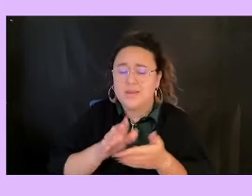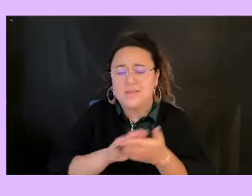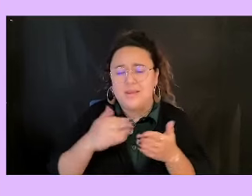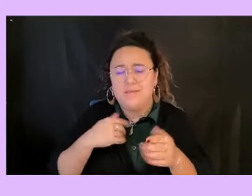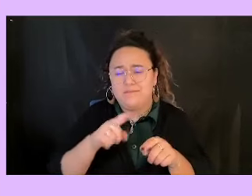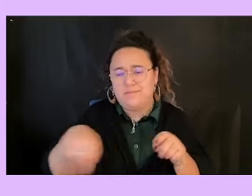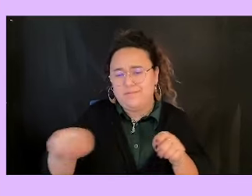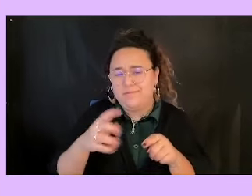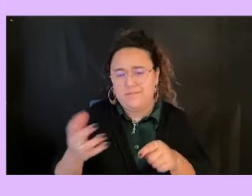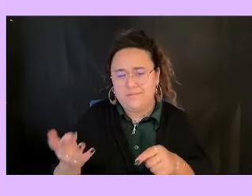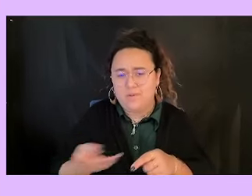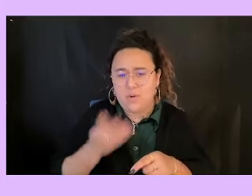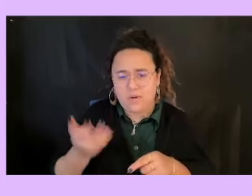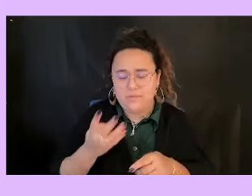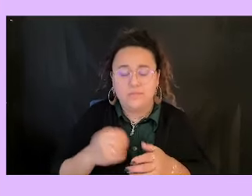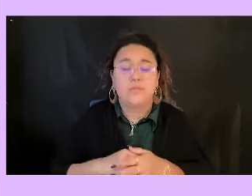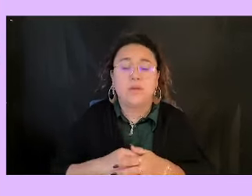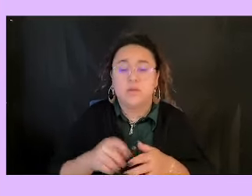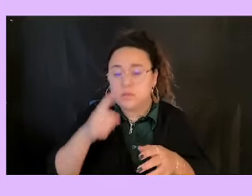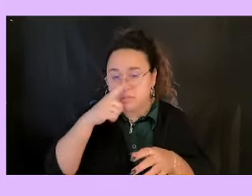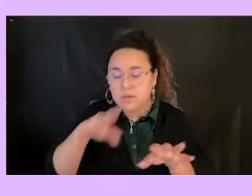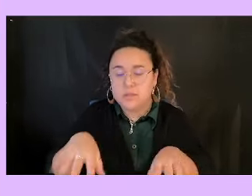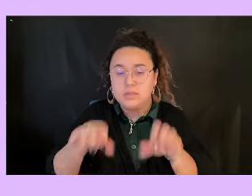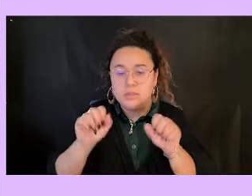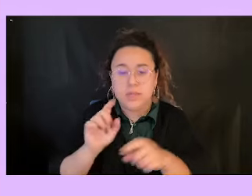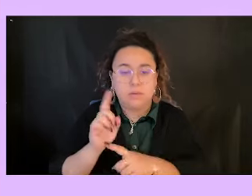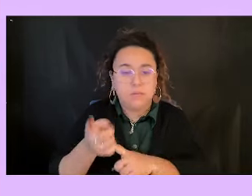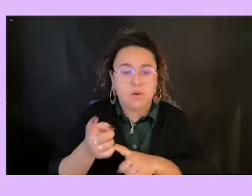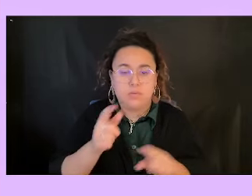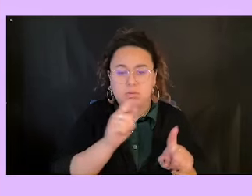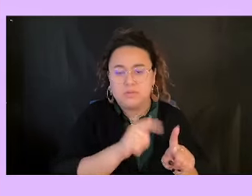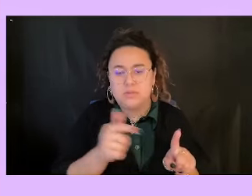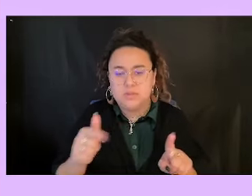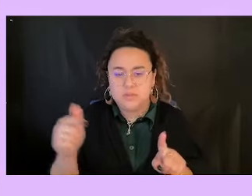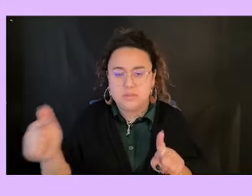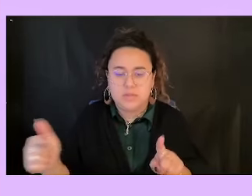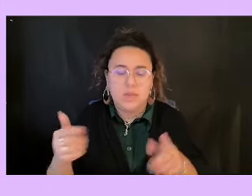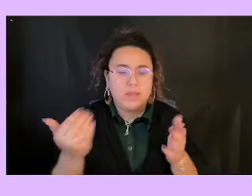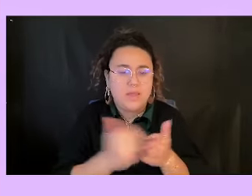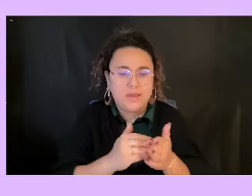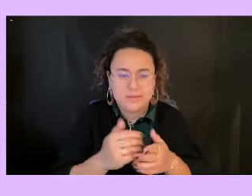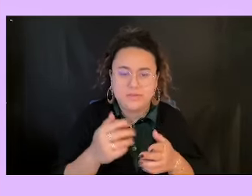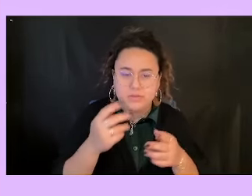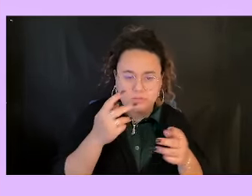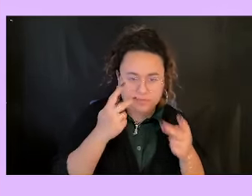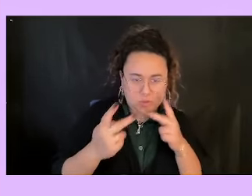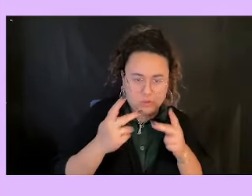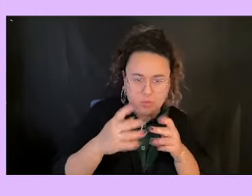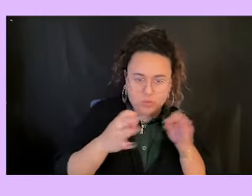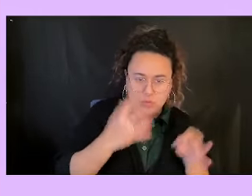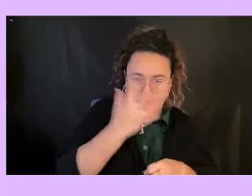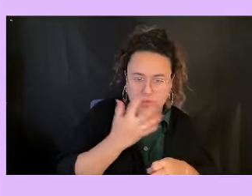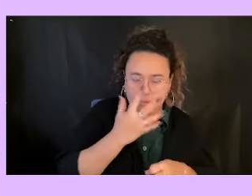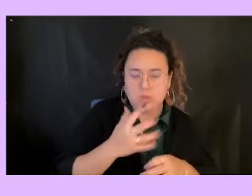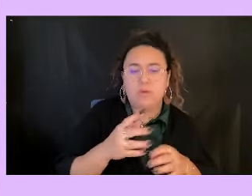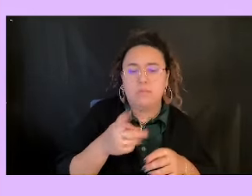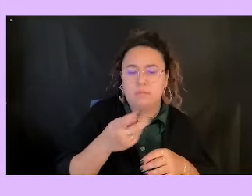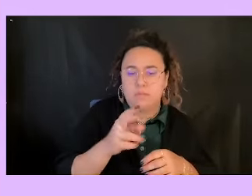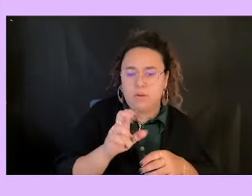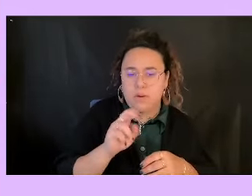So could you just take a moment, and maybe we'll go in the same order. Could you just give a little visual description, let us know your pronouns and anything